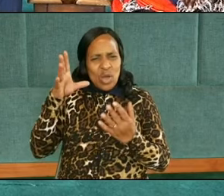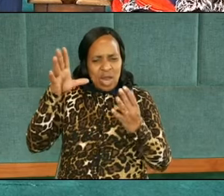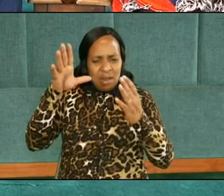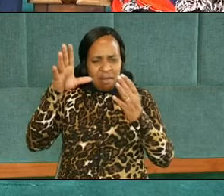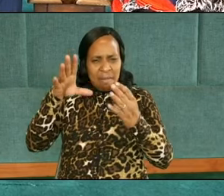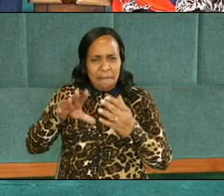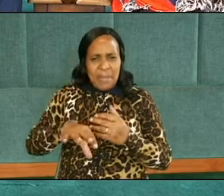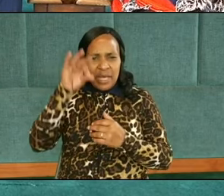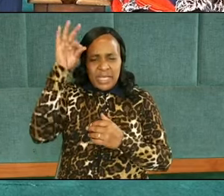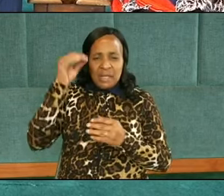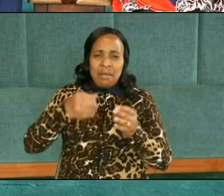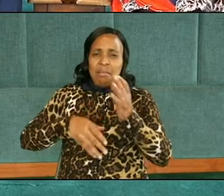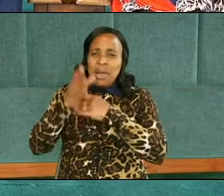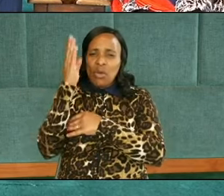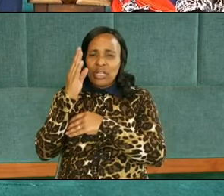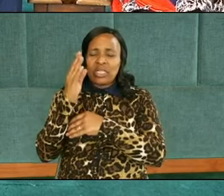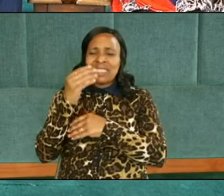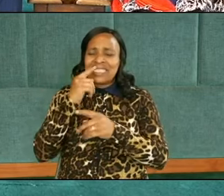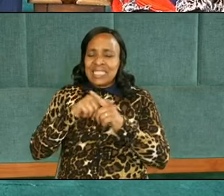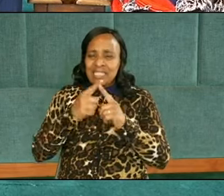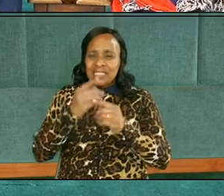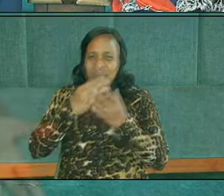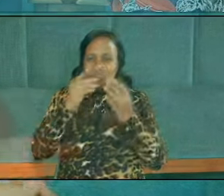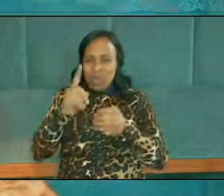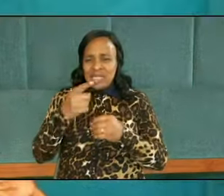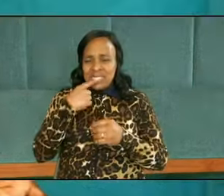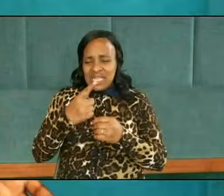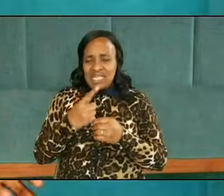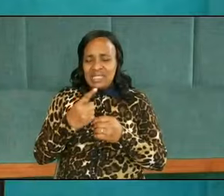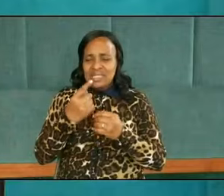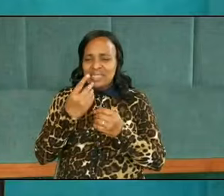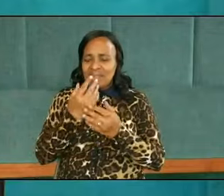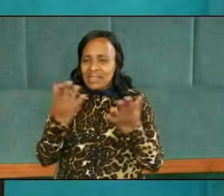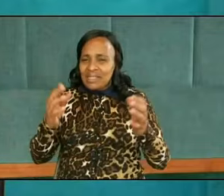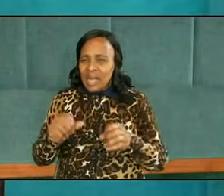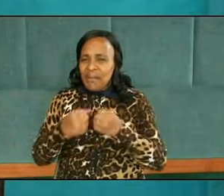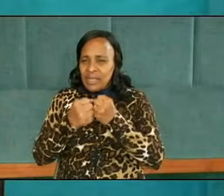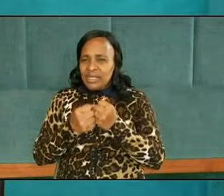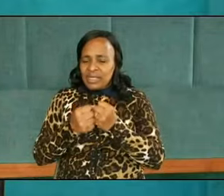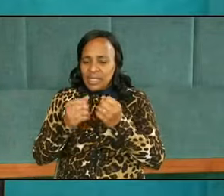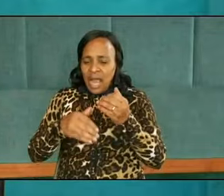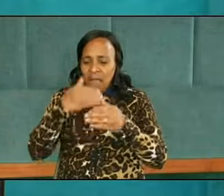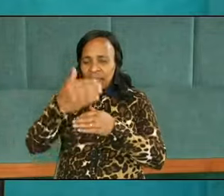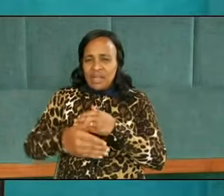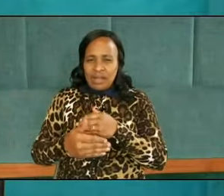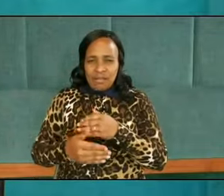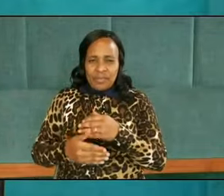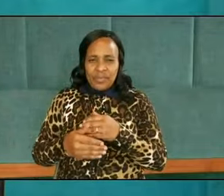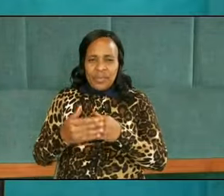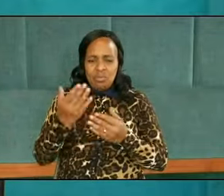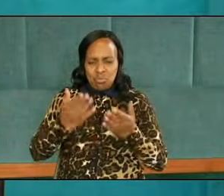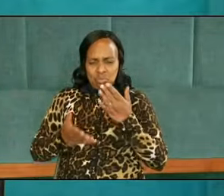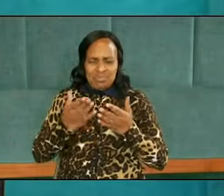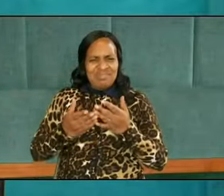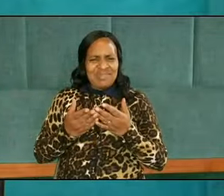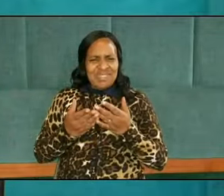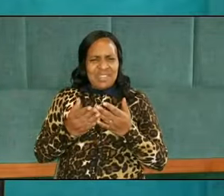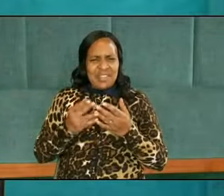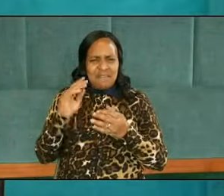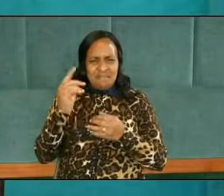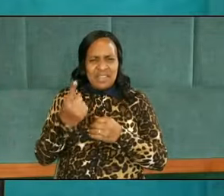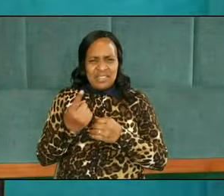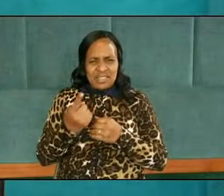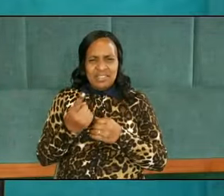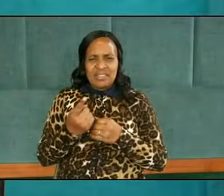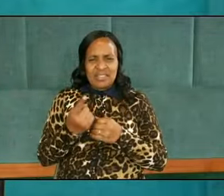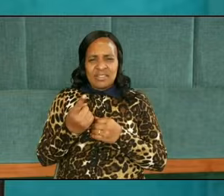someone tells you everything that is going to happen in the minutes to follow. You might, first of all, I think, okay, I've read